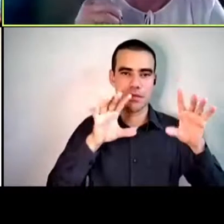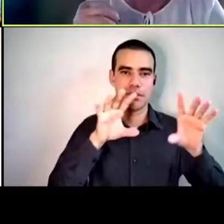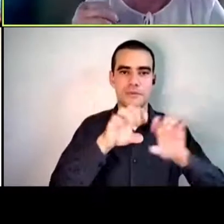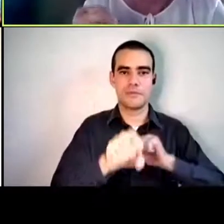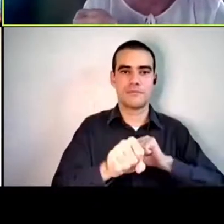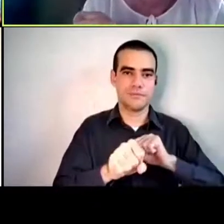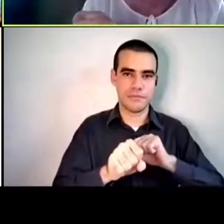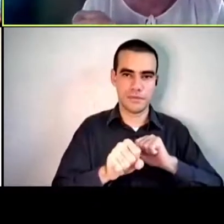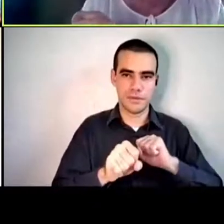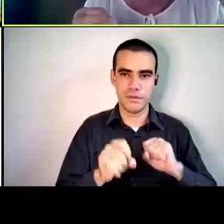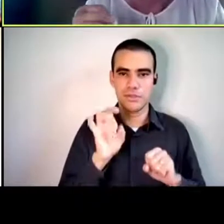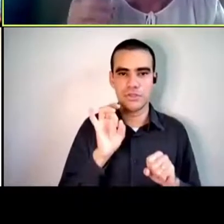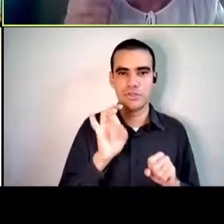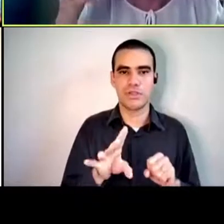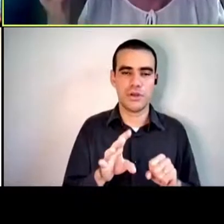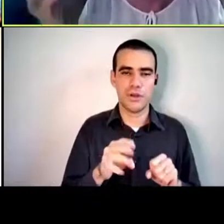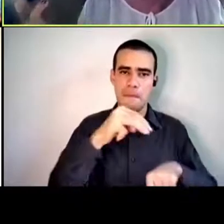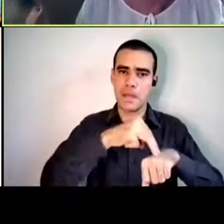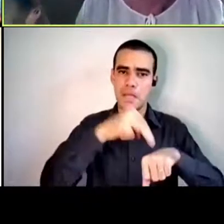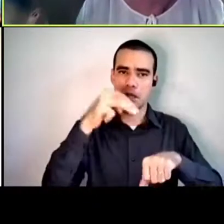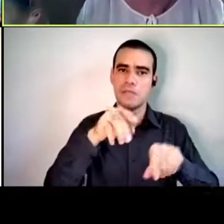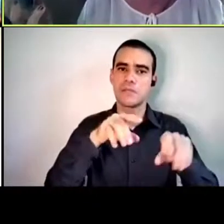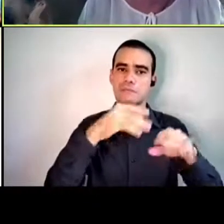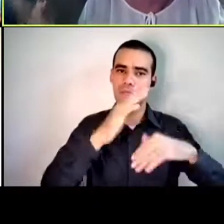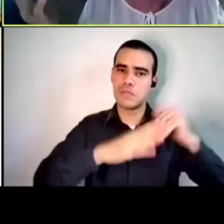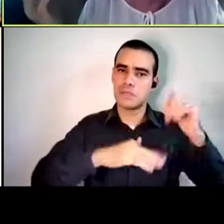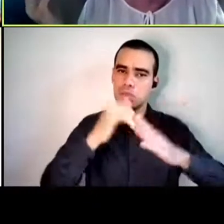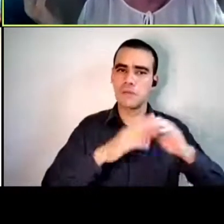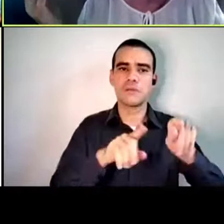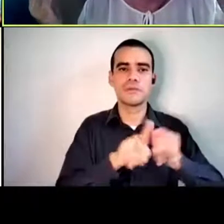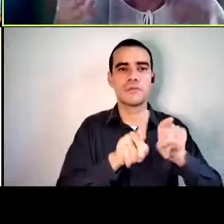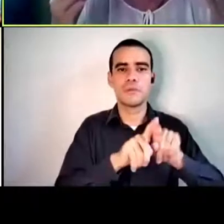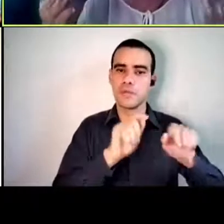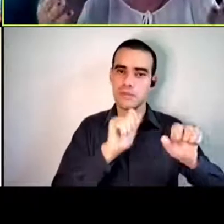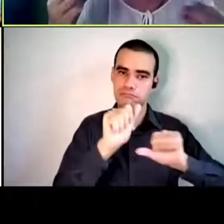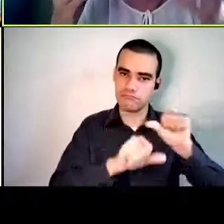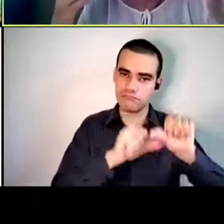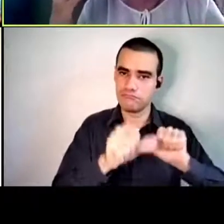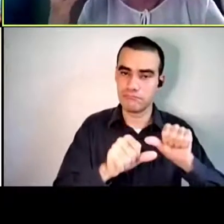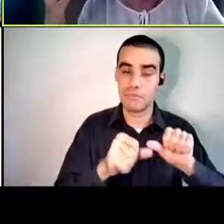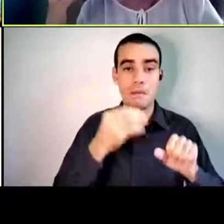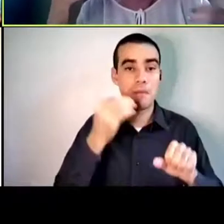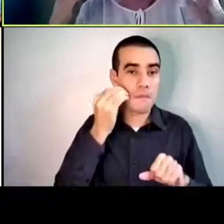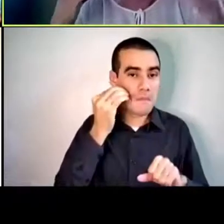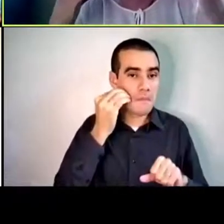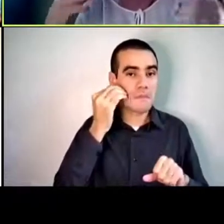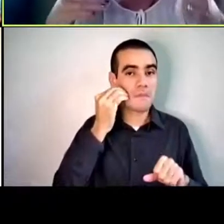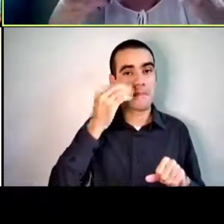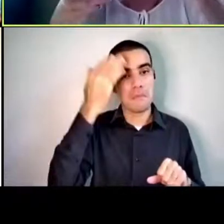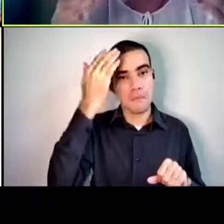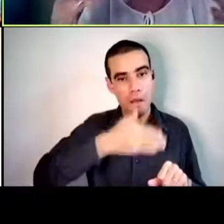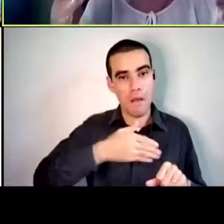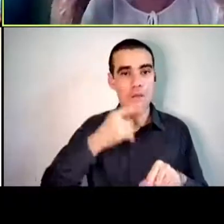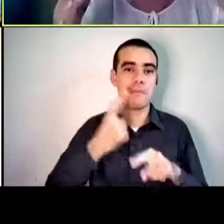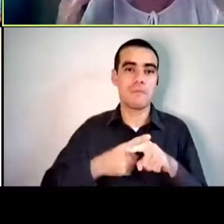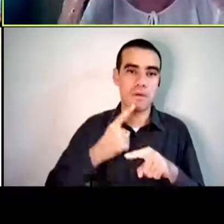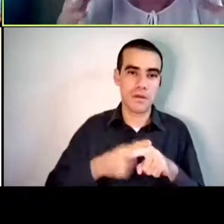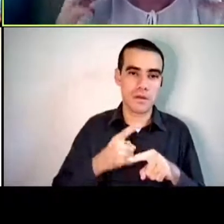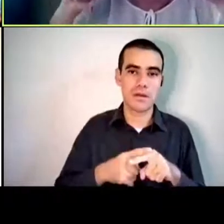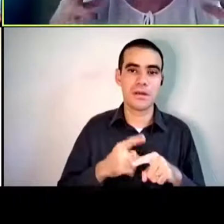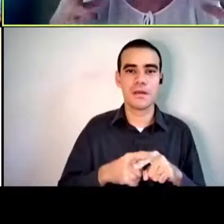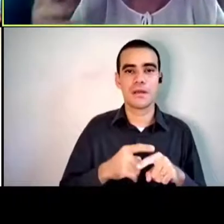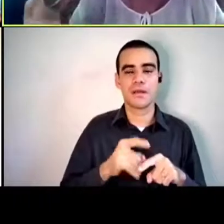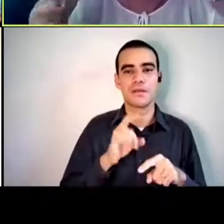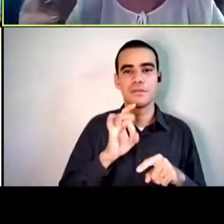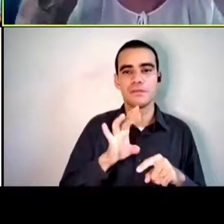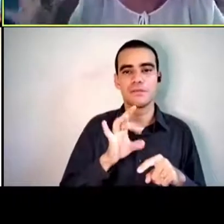the background. Even in the master's degrees, they went through a process of having to prove what they came for,